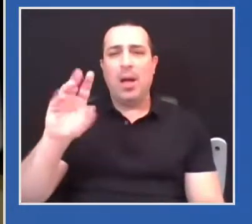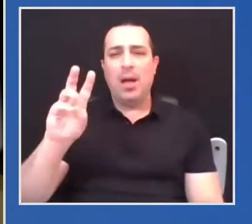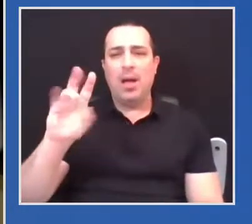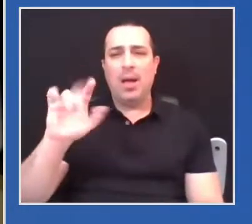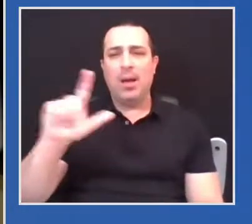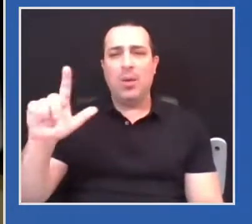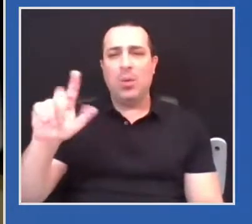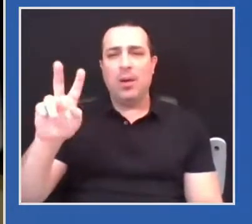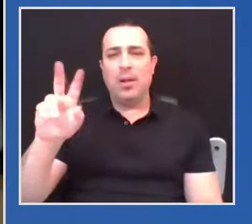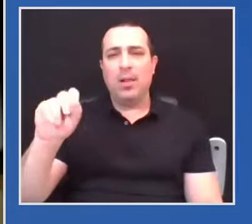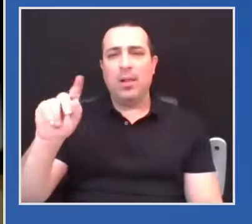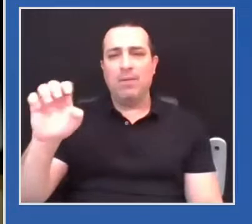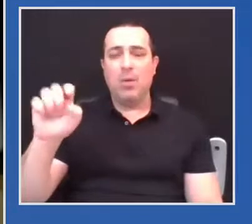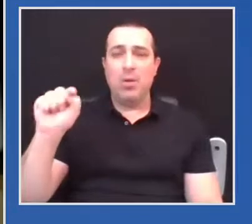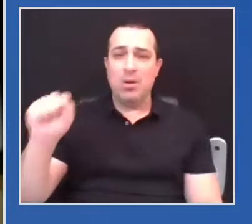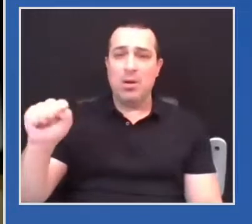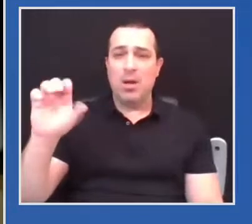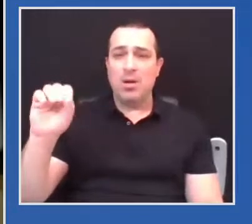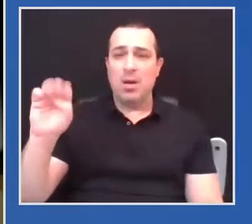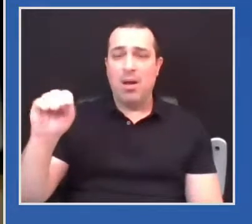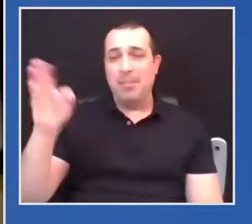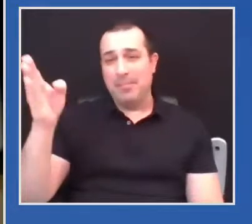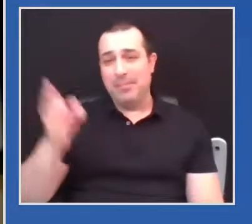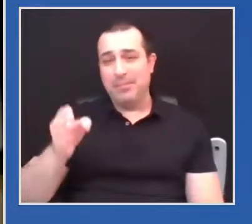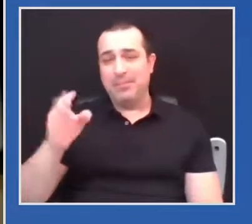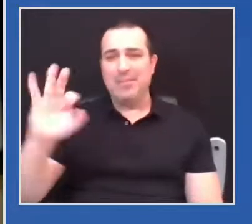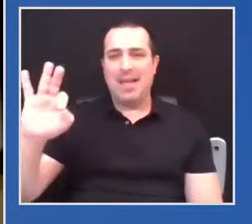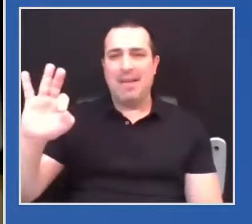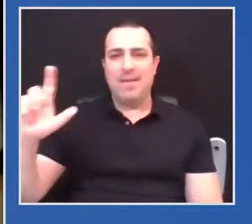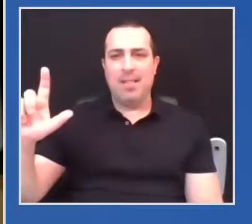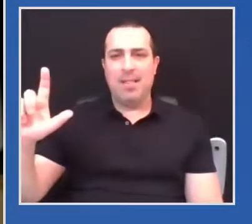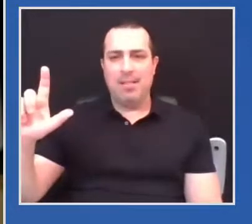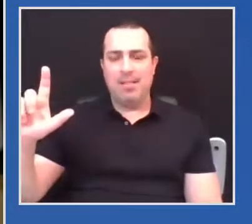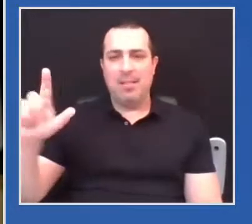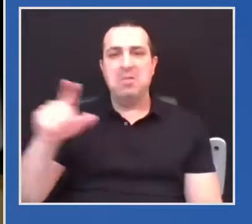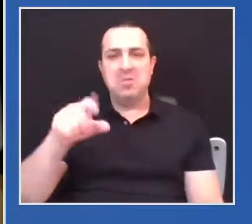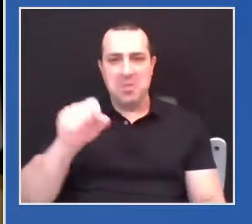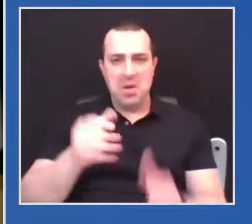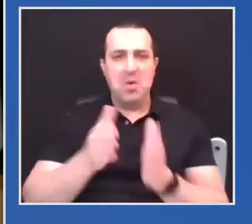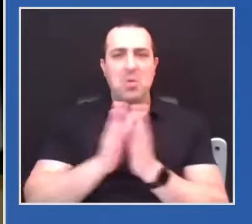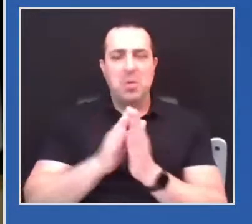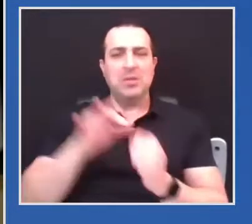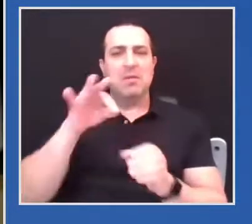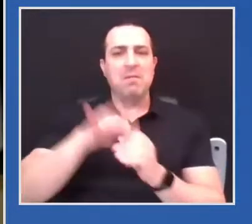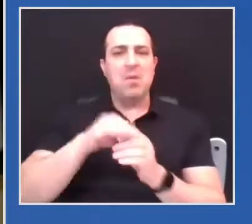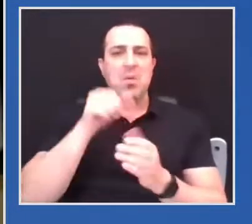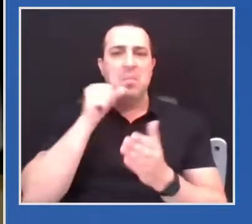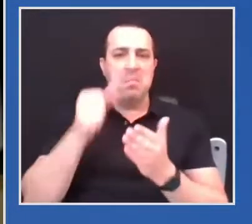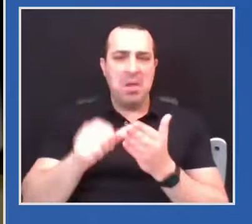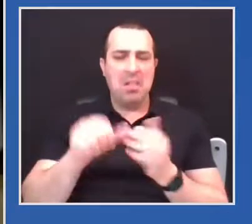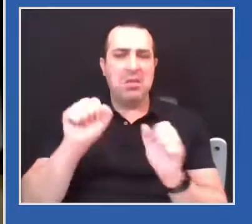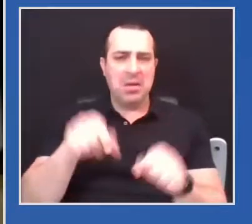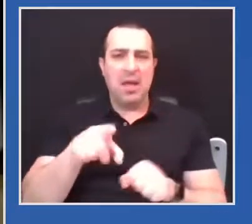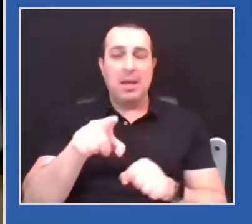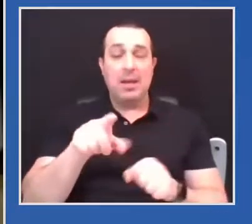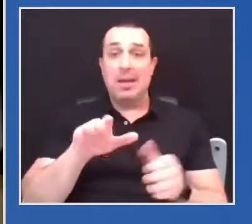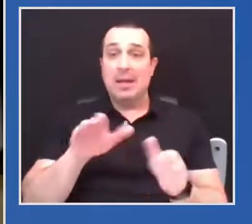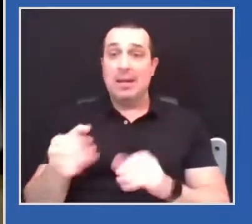iwillvote.com/FL. You can still request your vote by mail ballot. The deadline's October